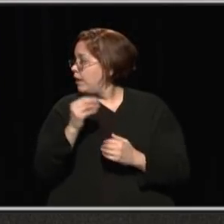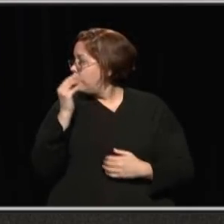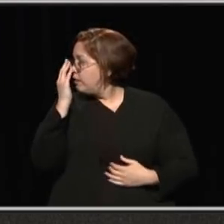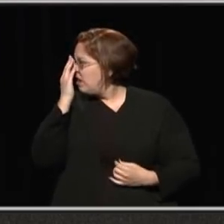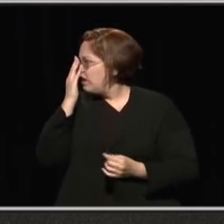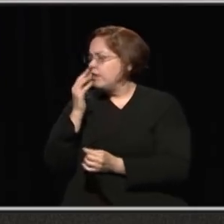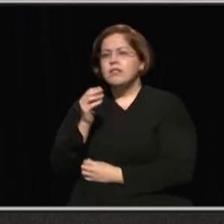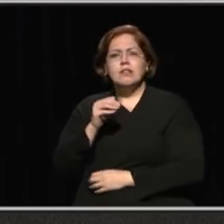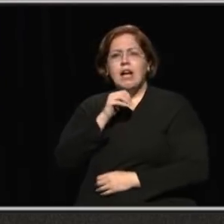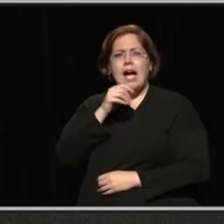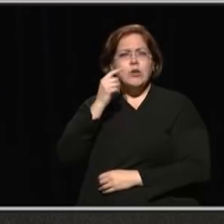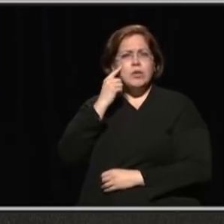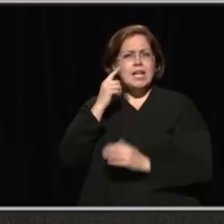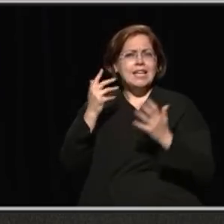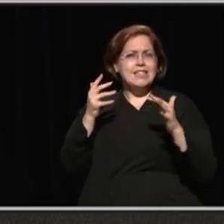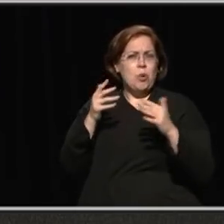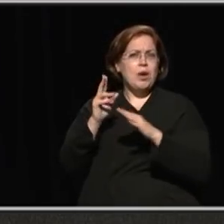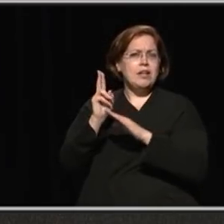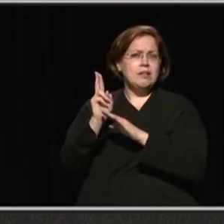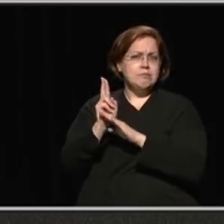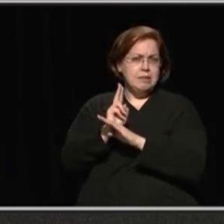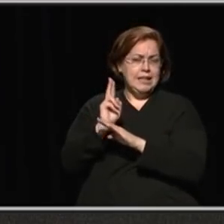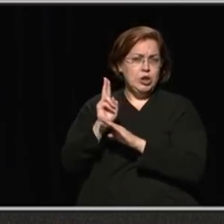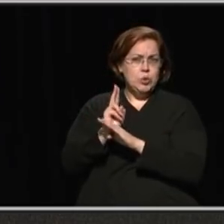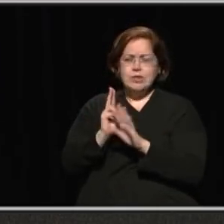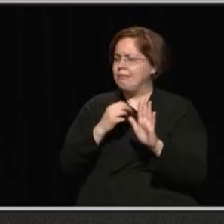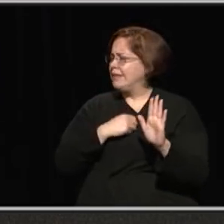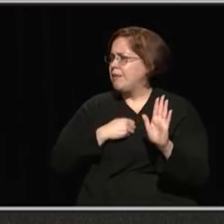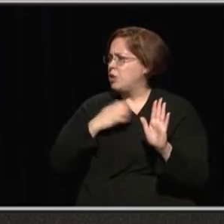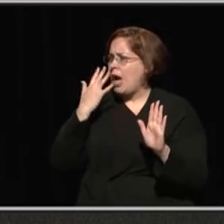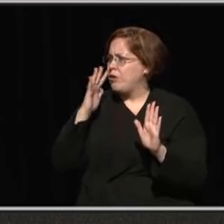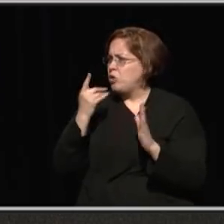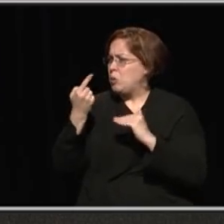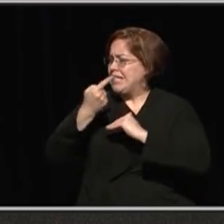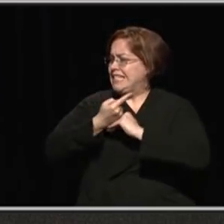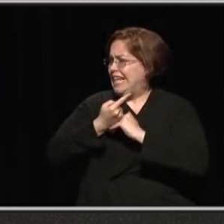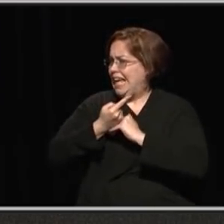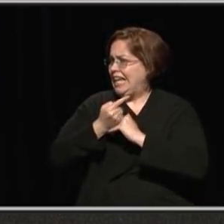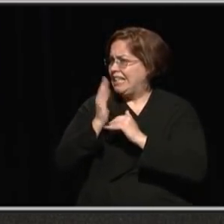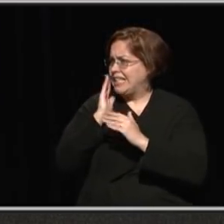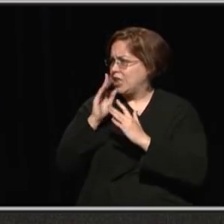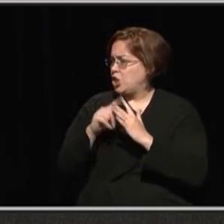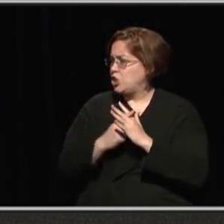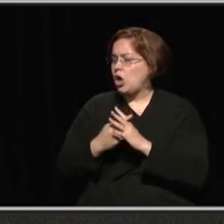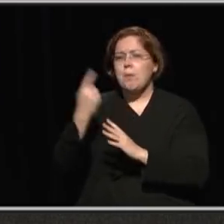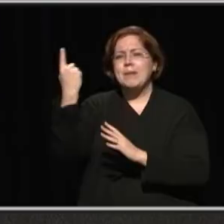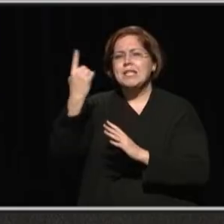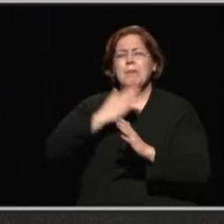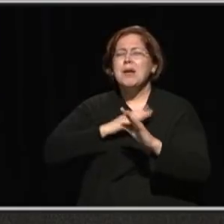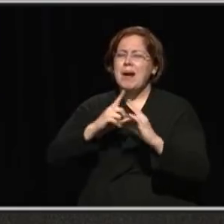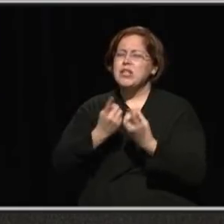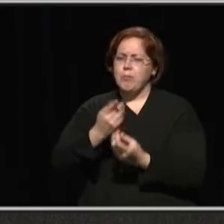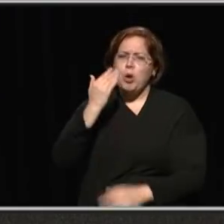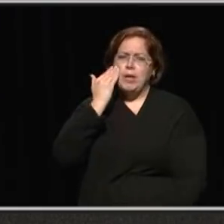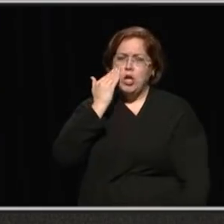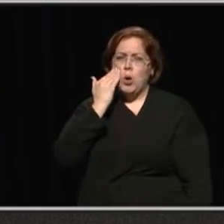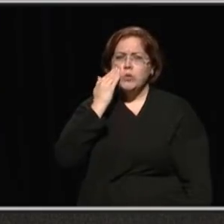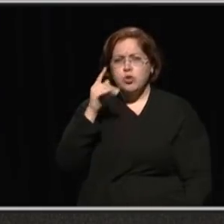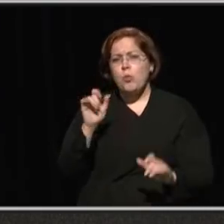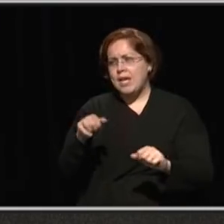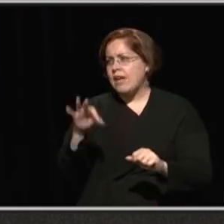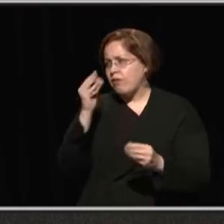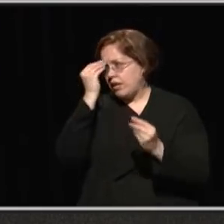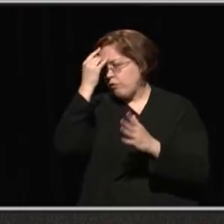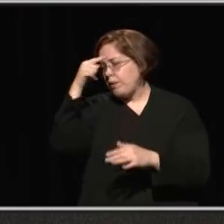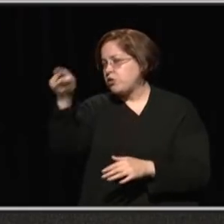I don't think it's already being used. I'm sorry, I don't know the date that it's going to start, but somebody in my department knows, and so we can get that to